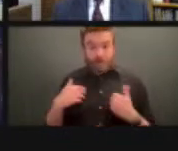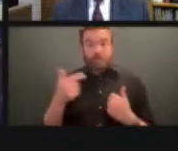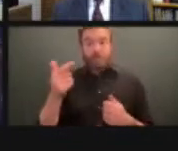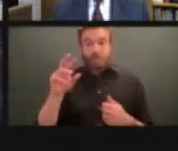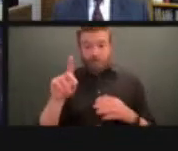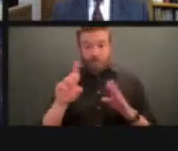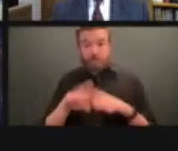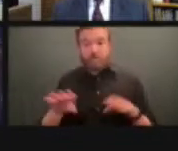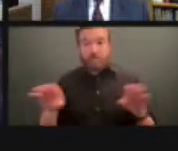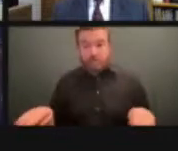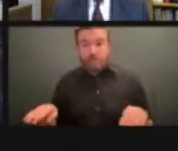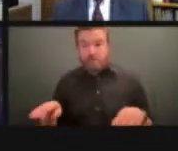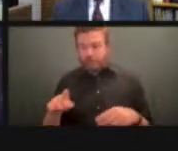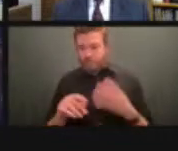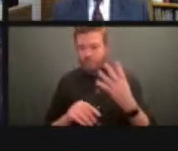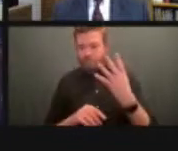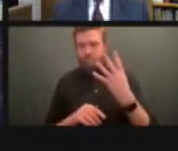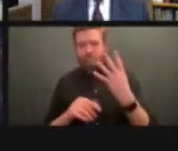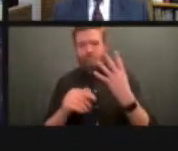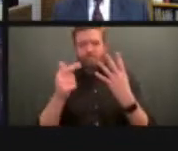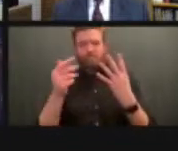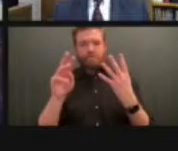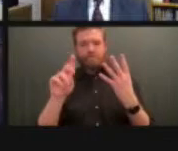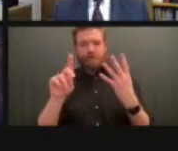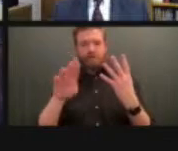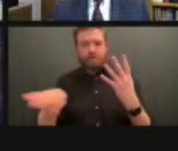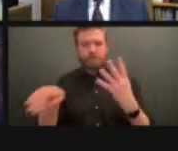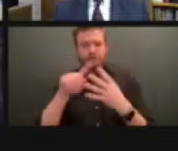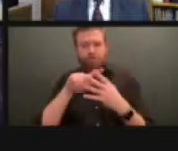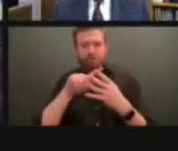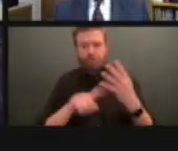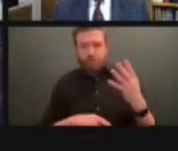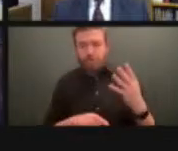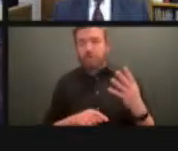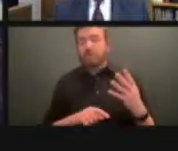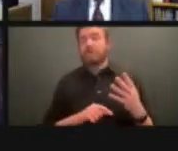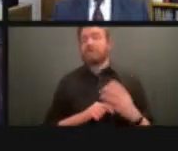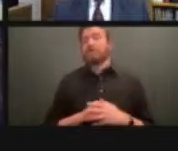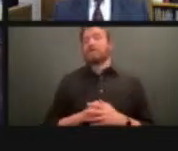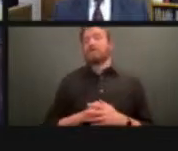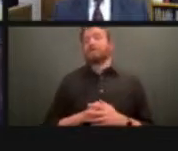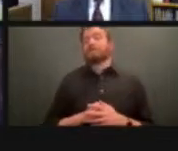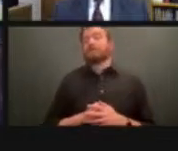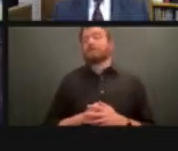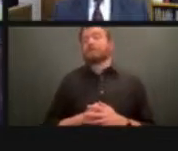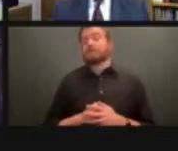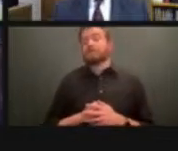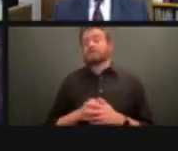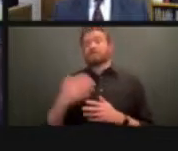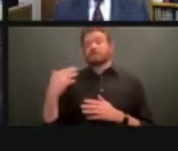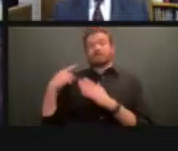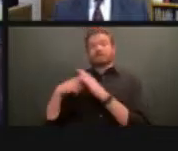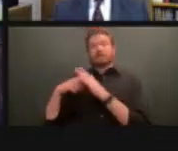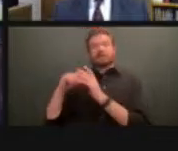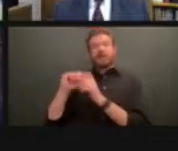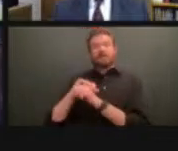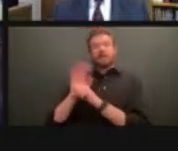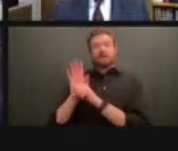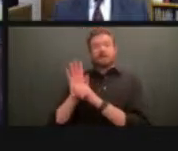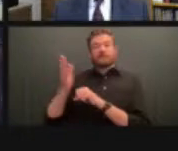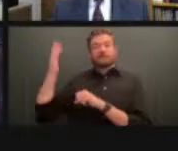Connor. In the early days of this awful pandemic, back when these folks passed in April and